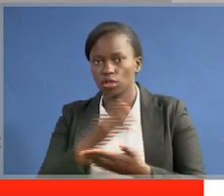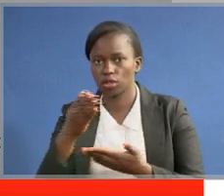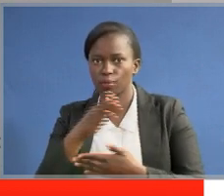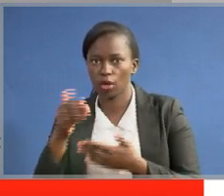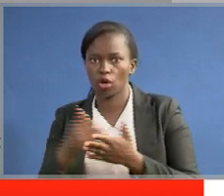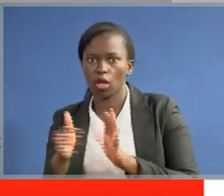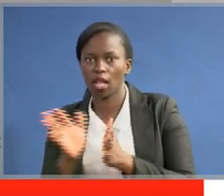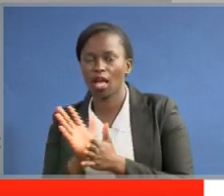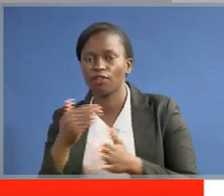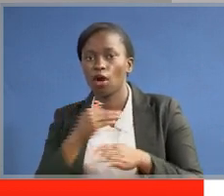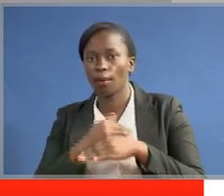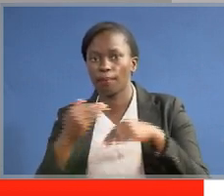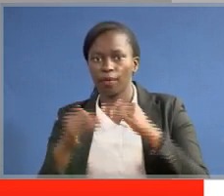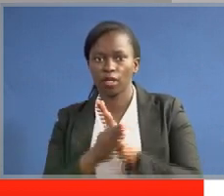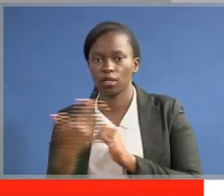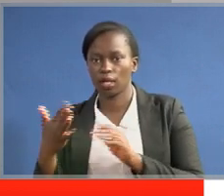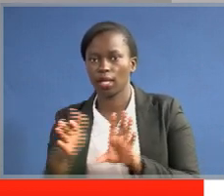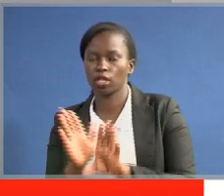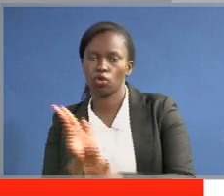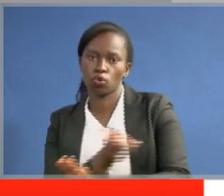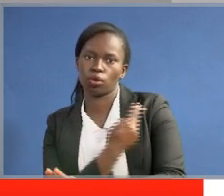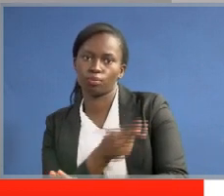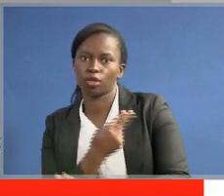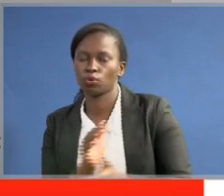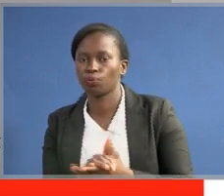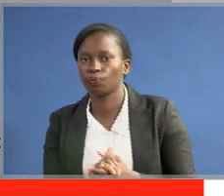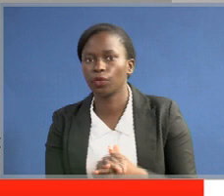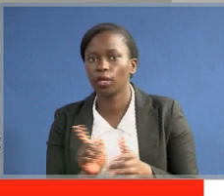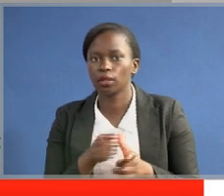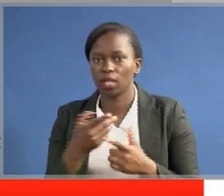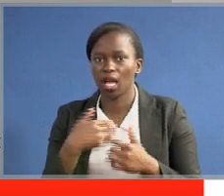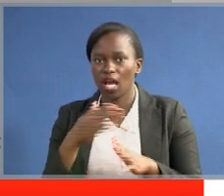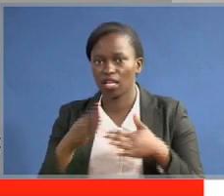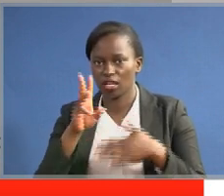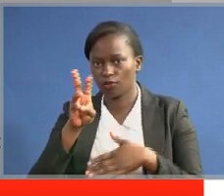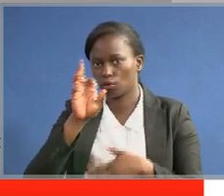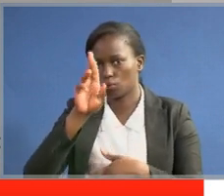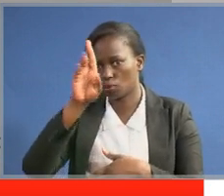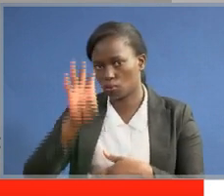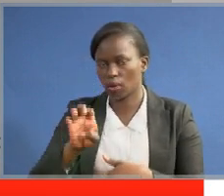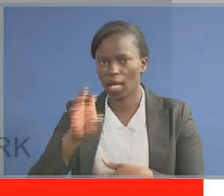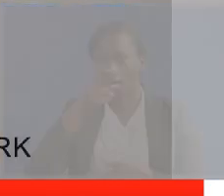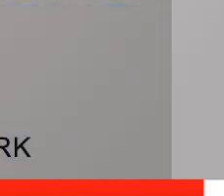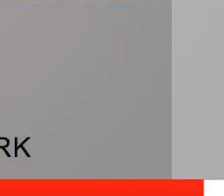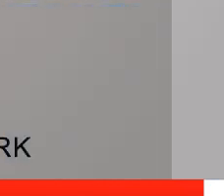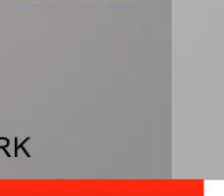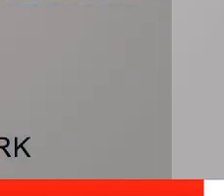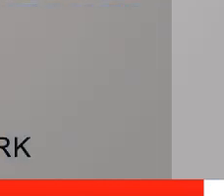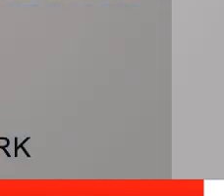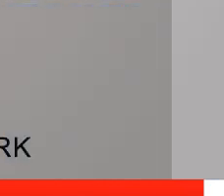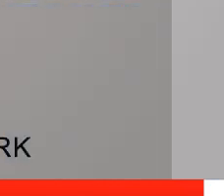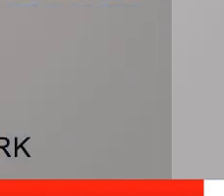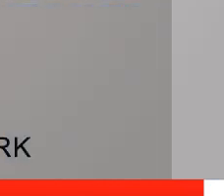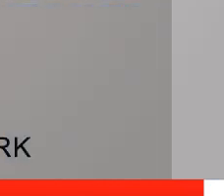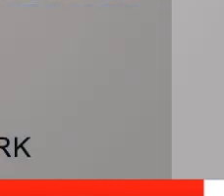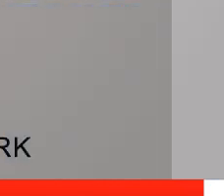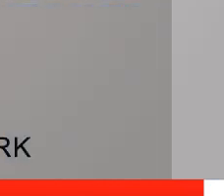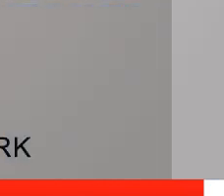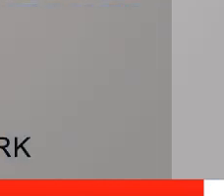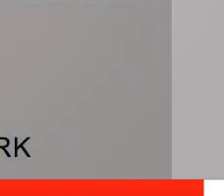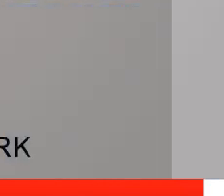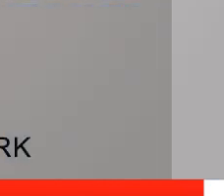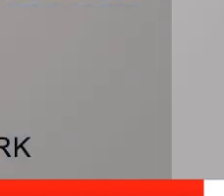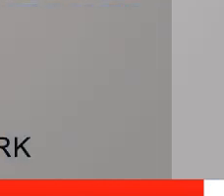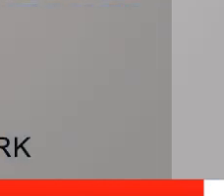subsidized building materials to hospitals, providing warehousing space for SMEs, and working with Juakali sector